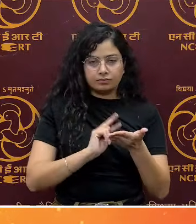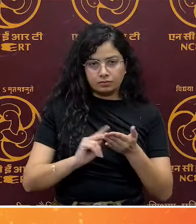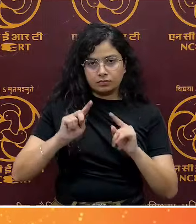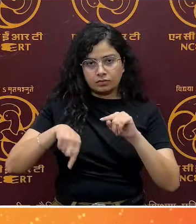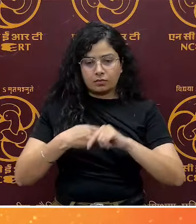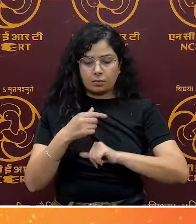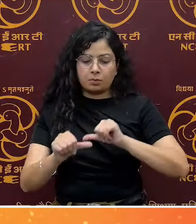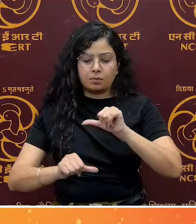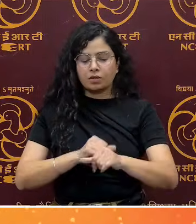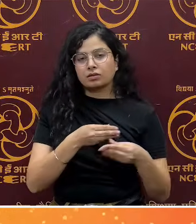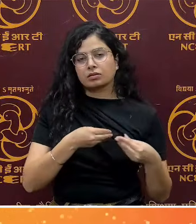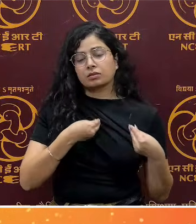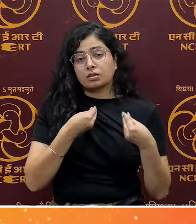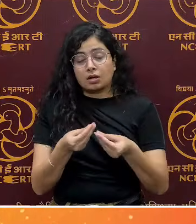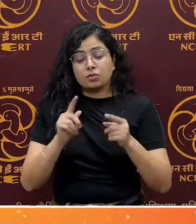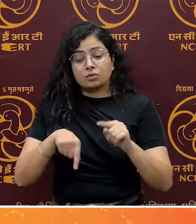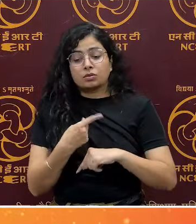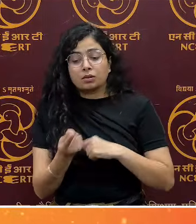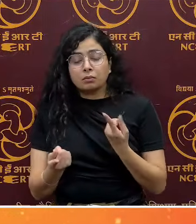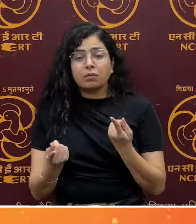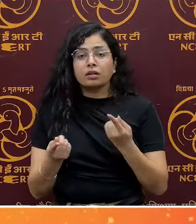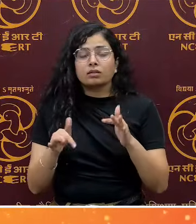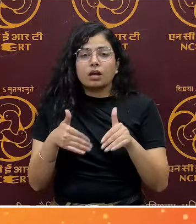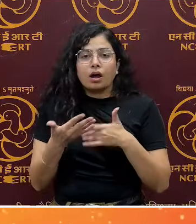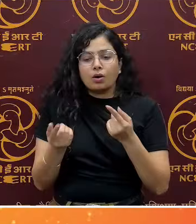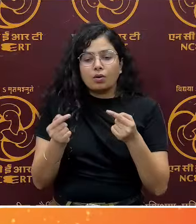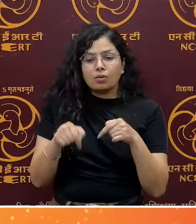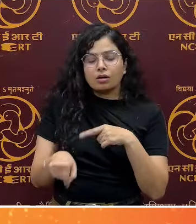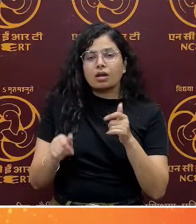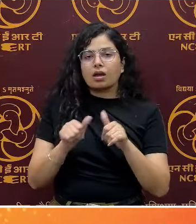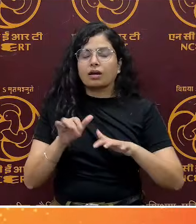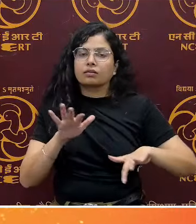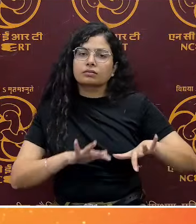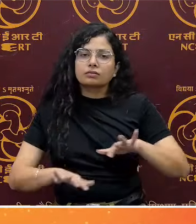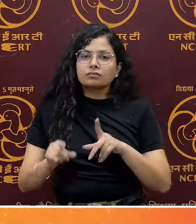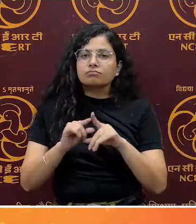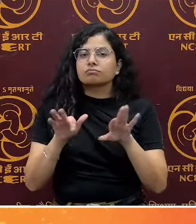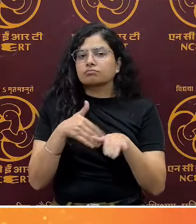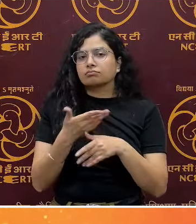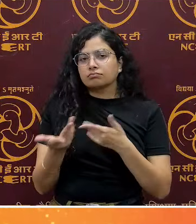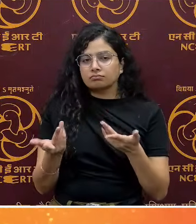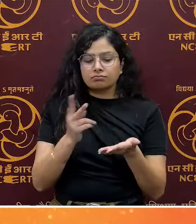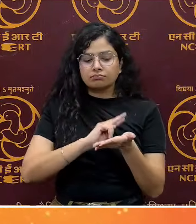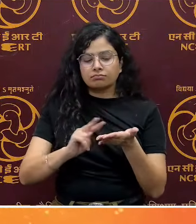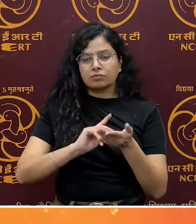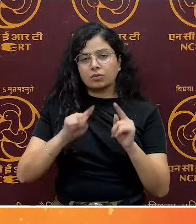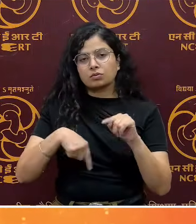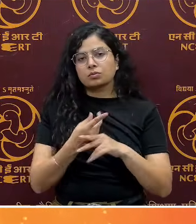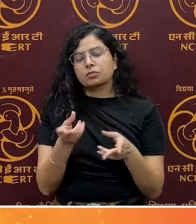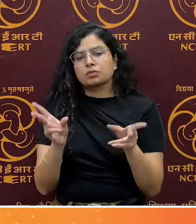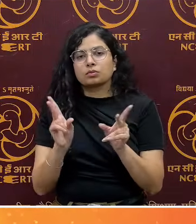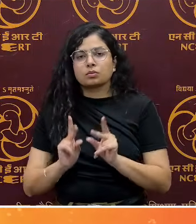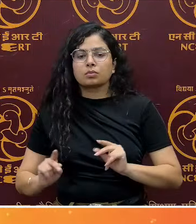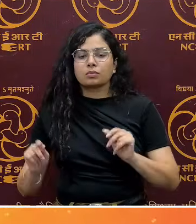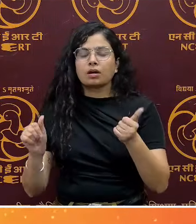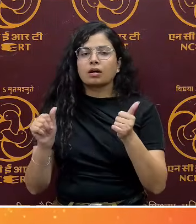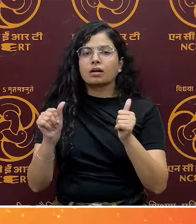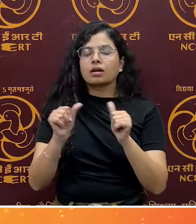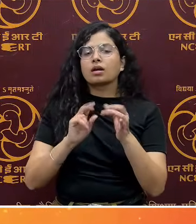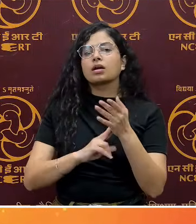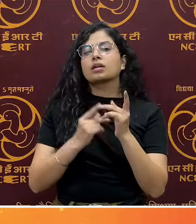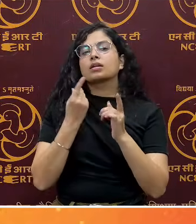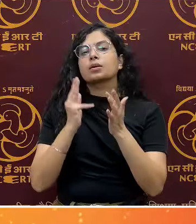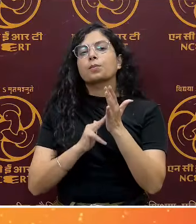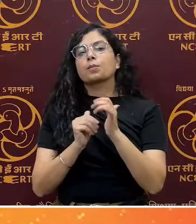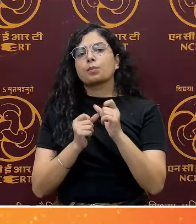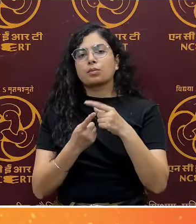procedure given how to perform this activity. Again there is an animation video for those students